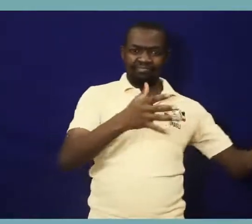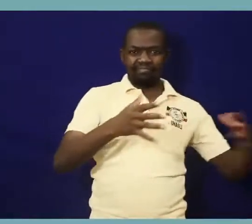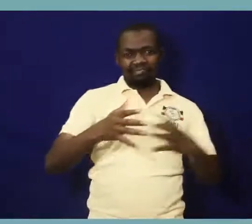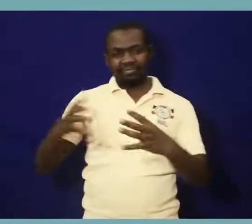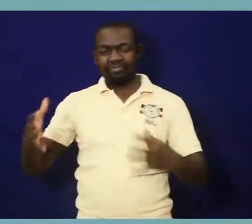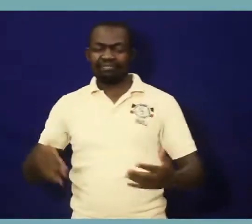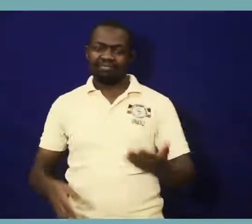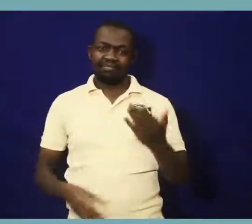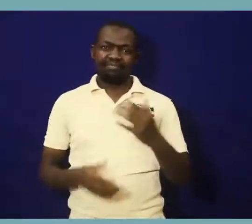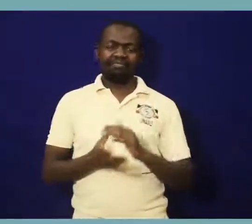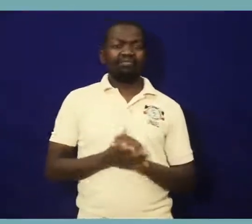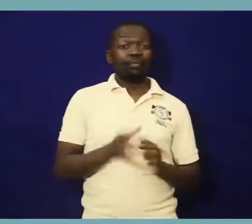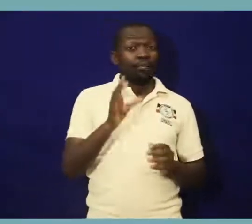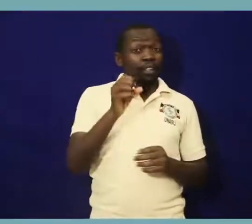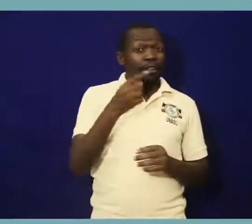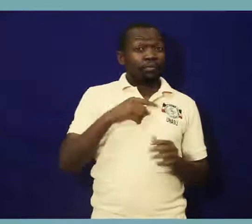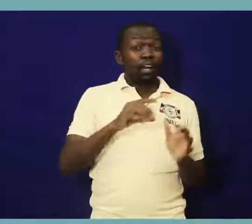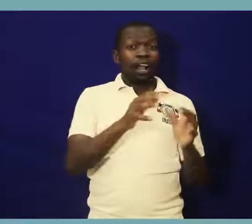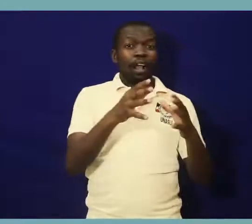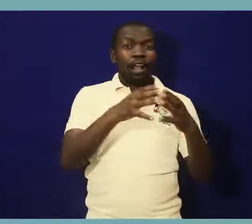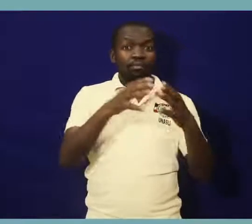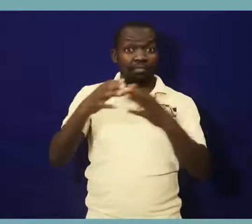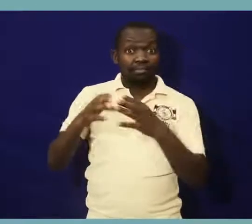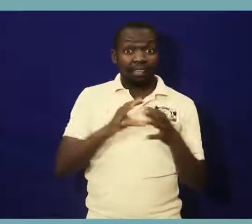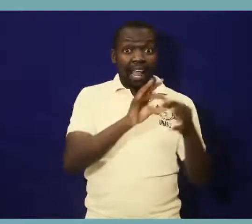Now let's look at alliances.